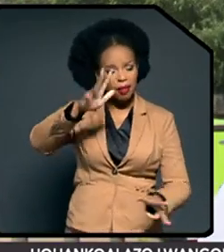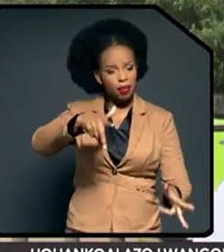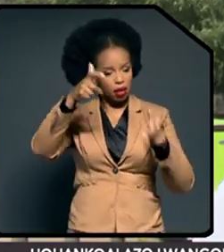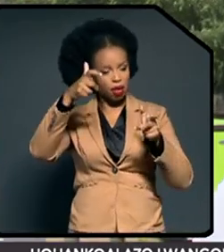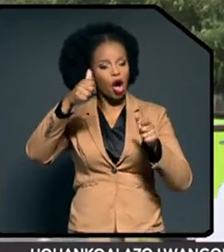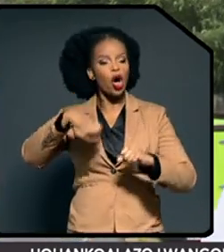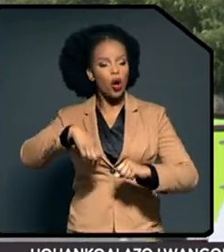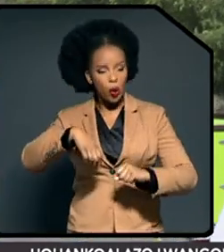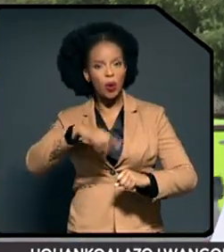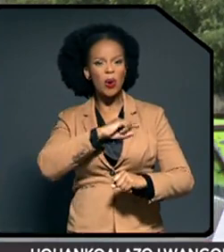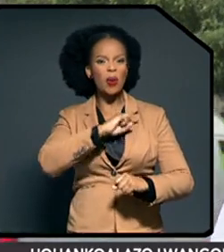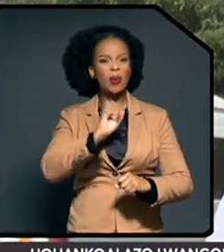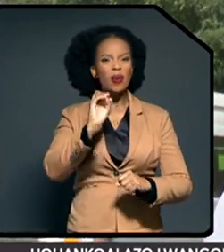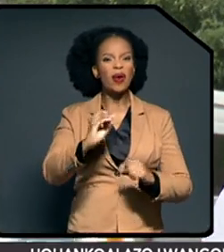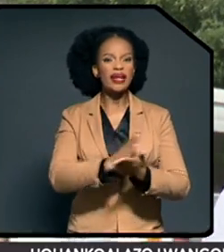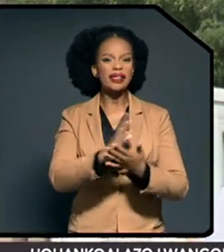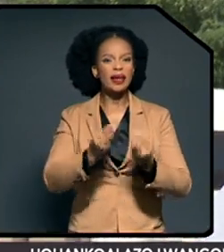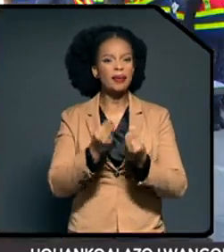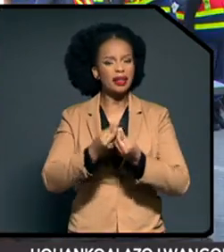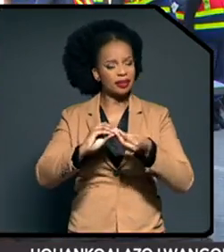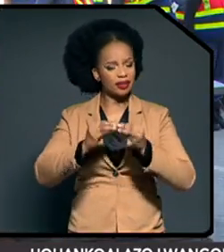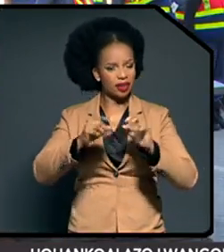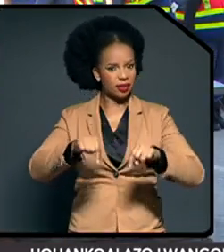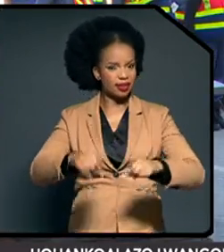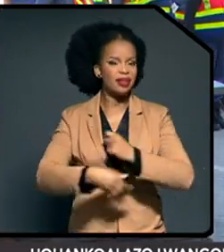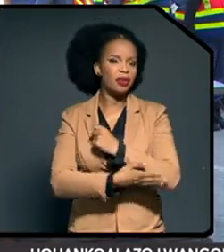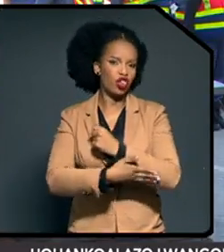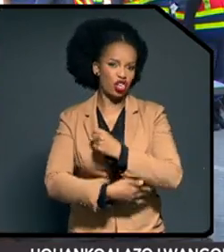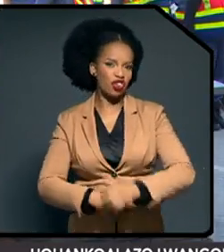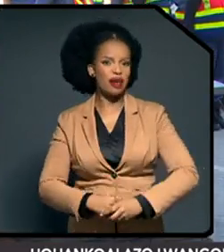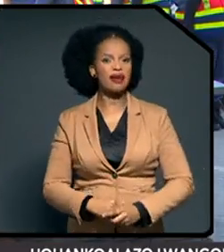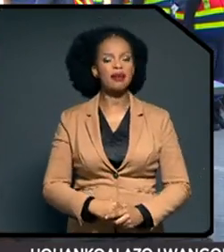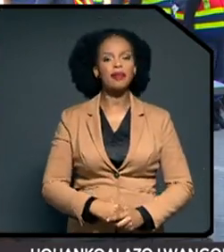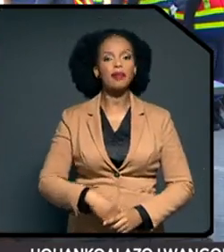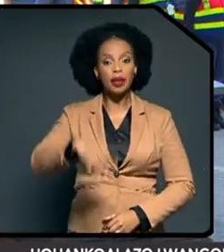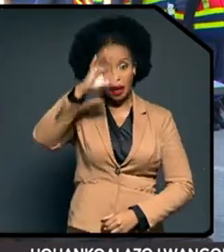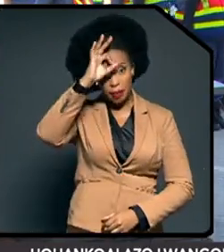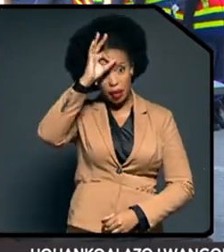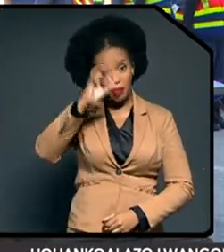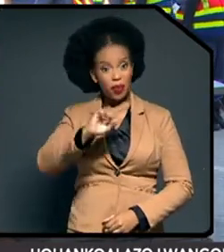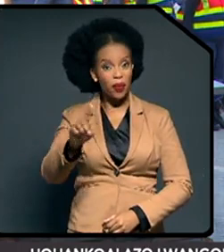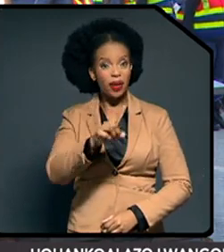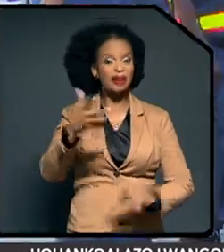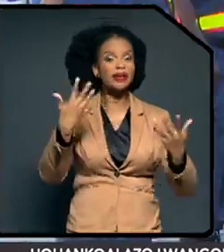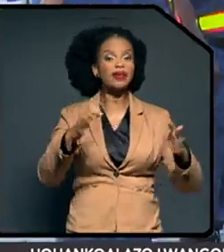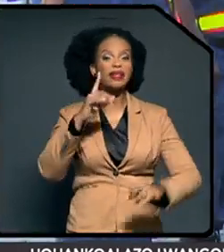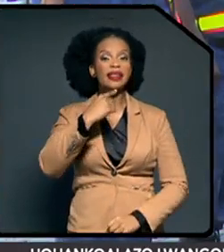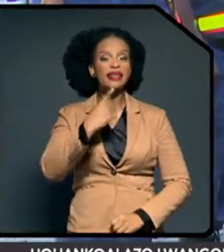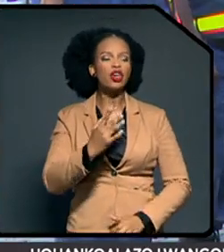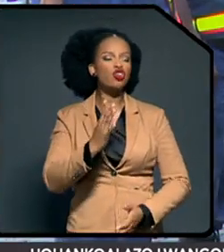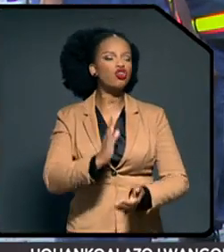are certain things that should be fixed in the country. Abakwantsasana bayibethelele ke into yokuba